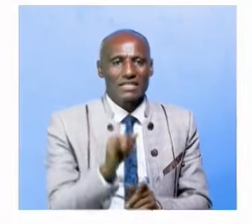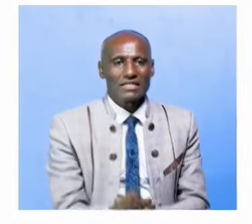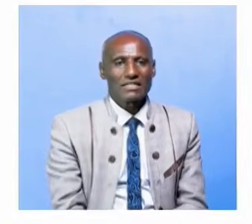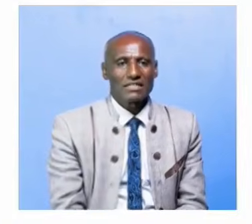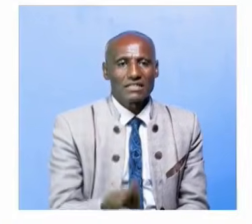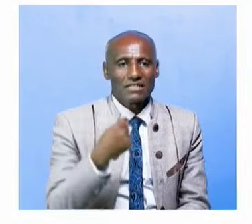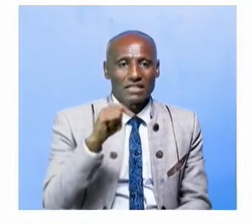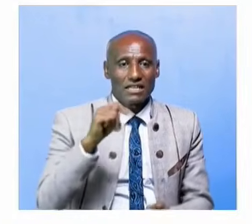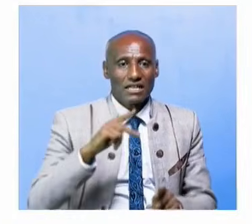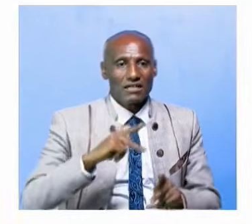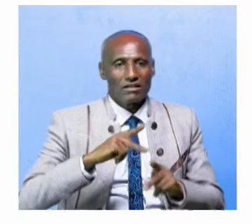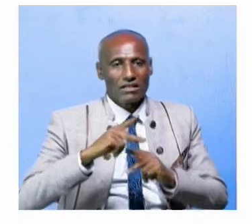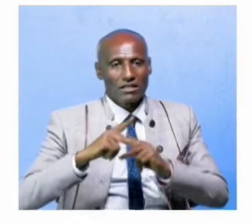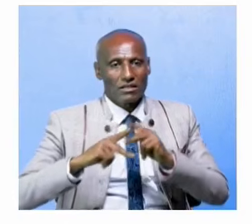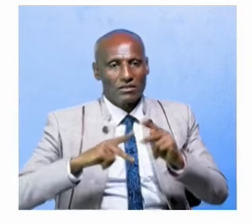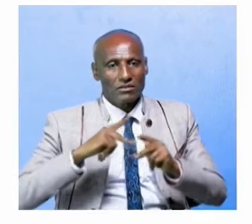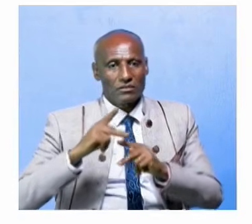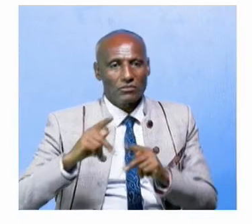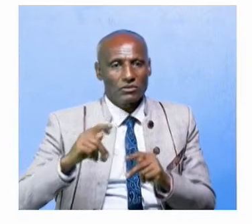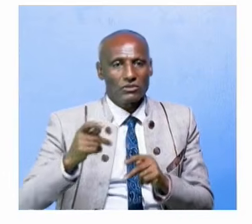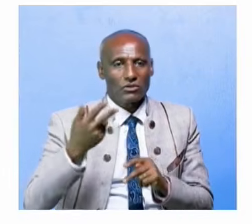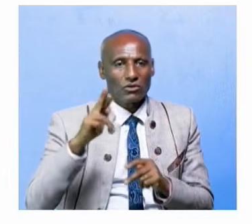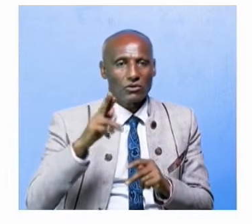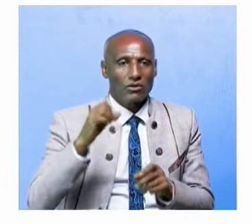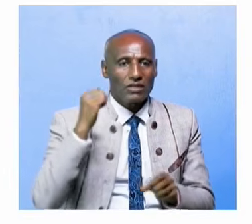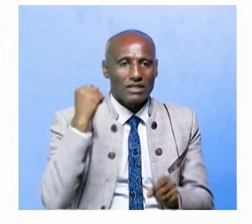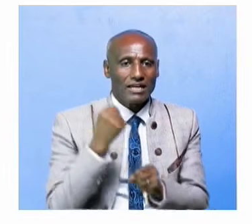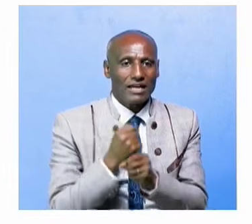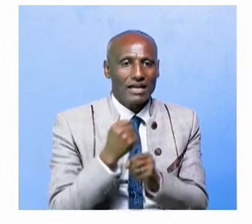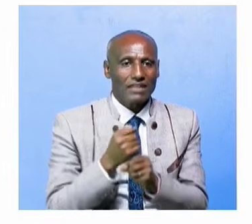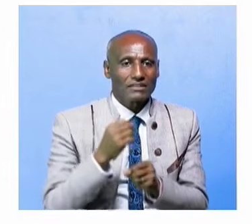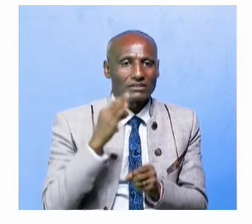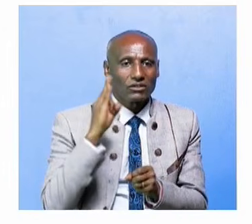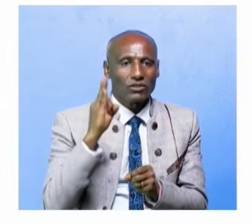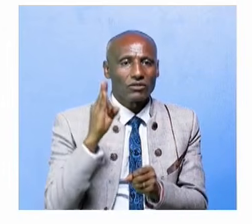the process or the act of